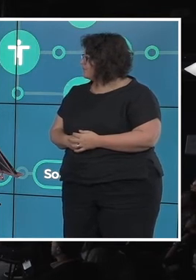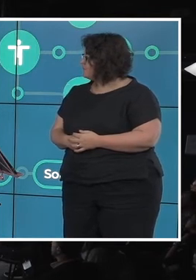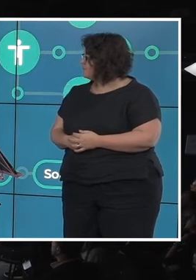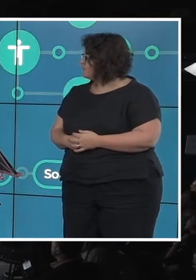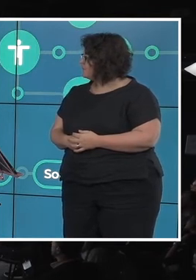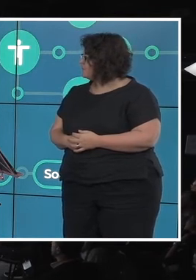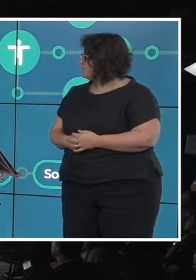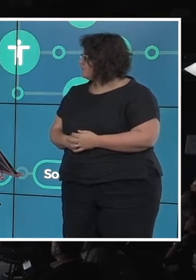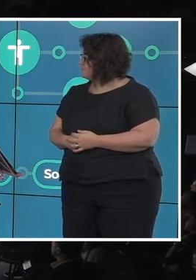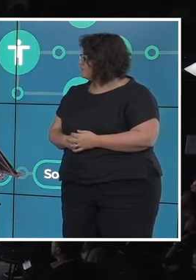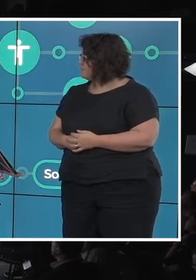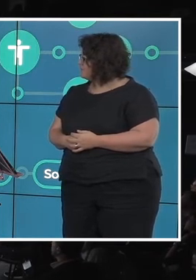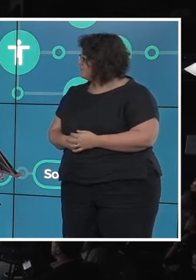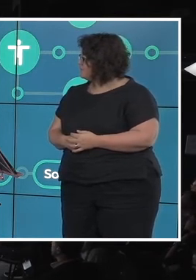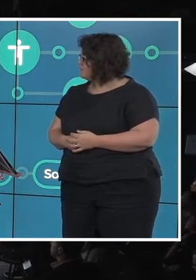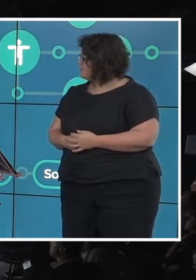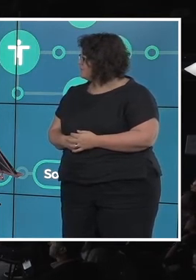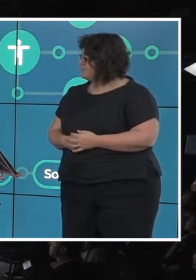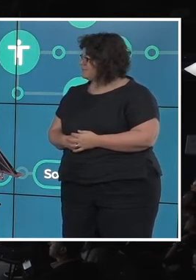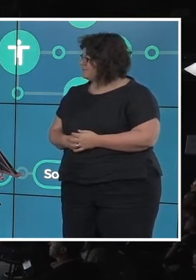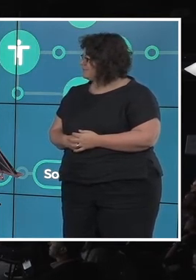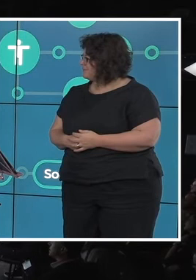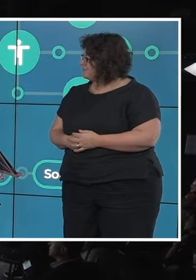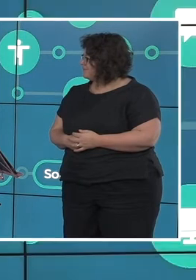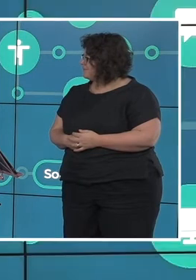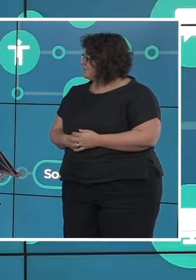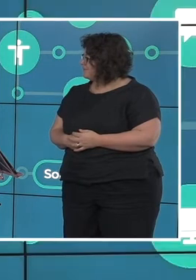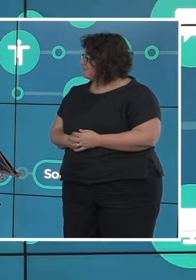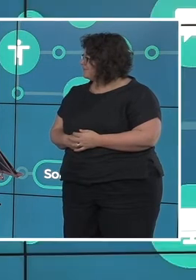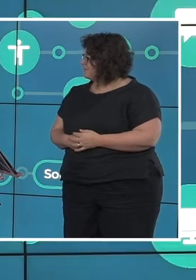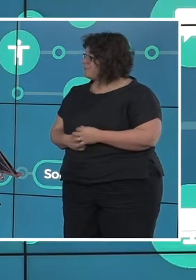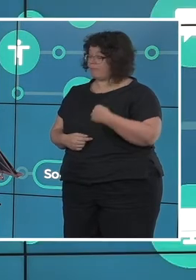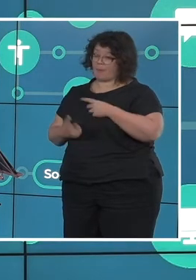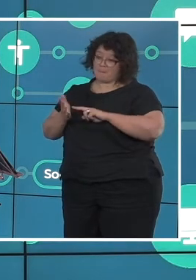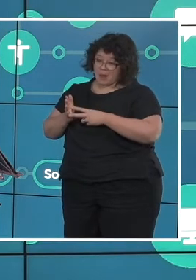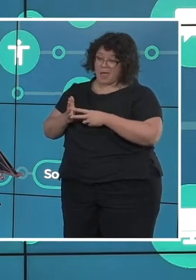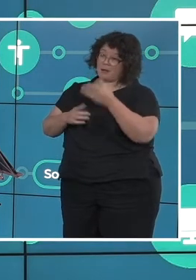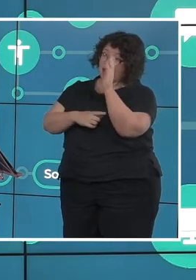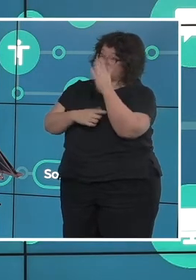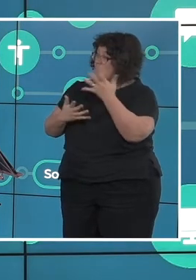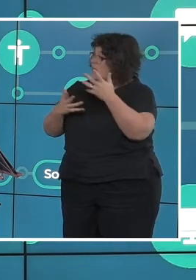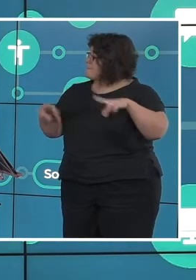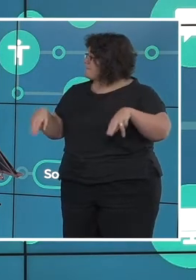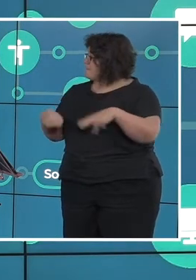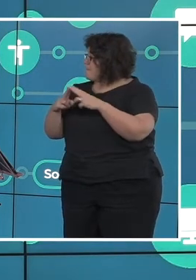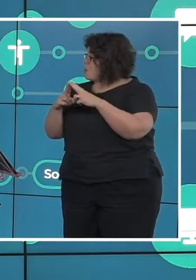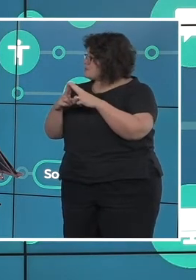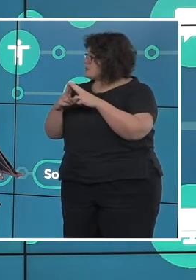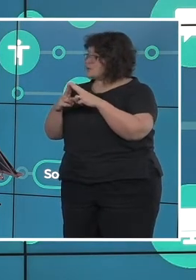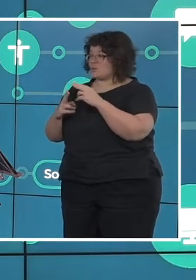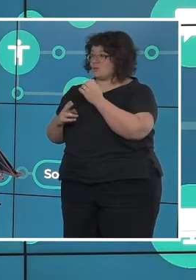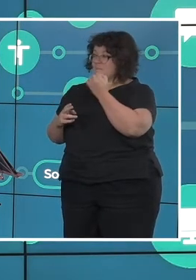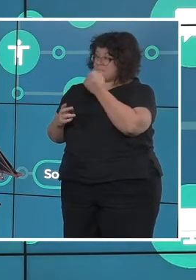I plan to give lecture in Paris to my mathematical friends, who I finally